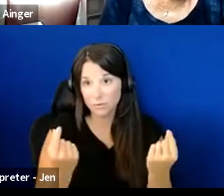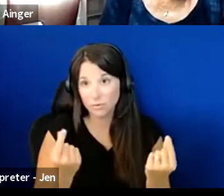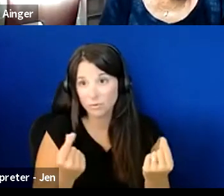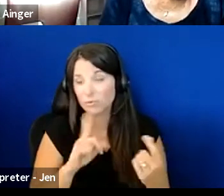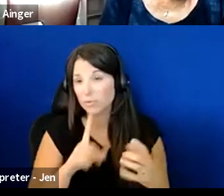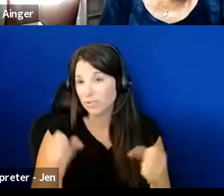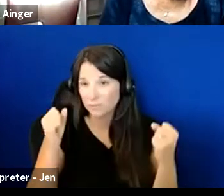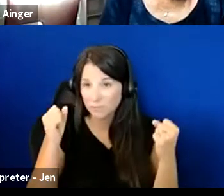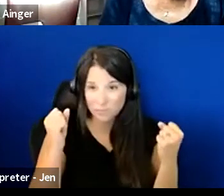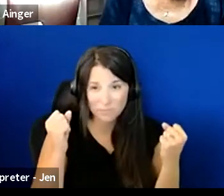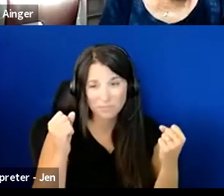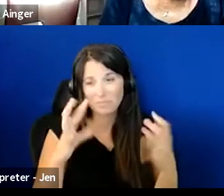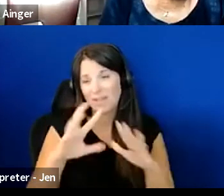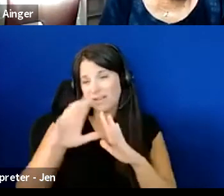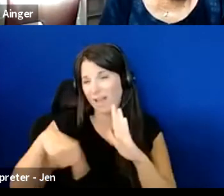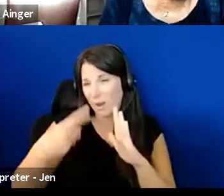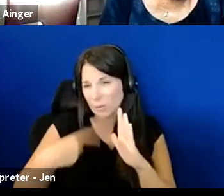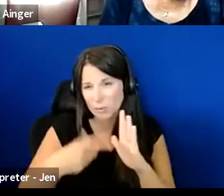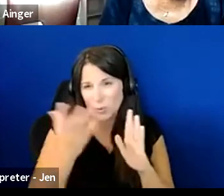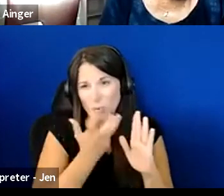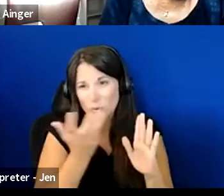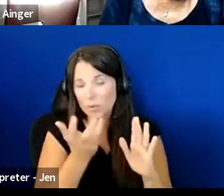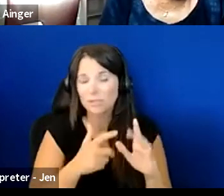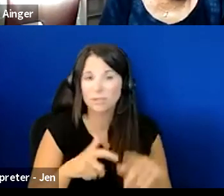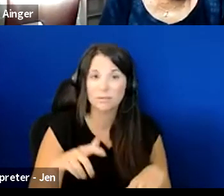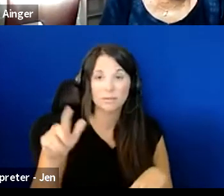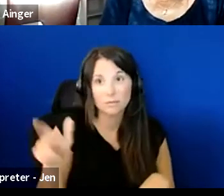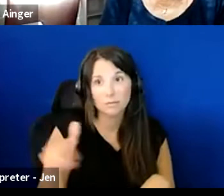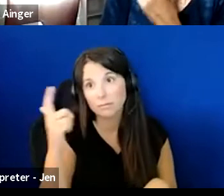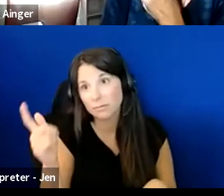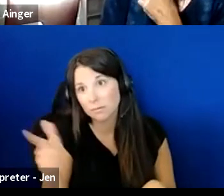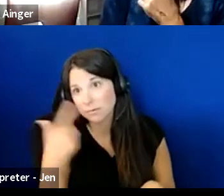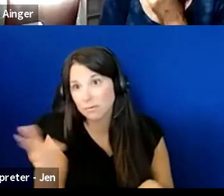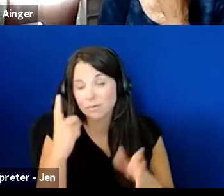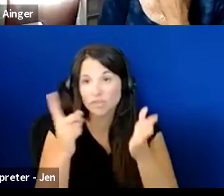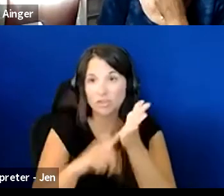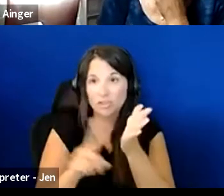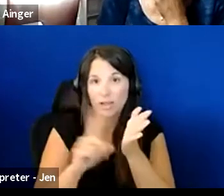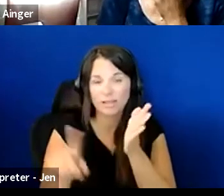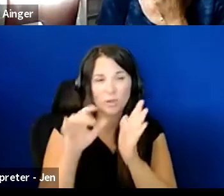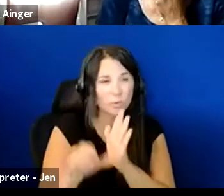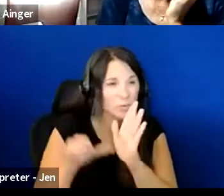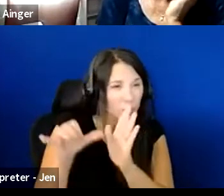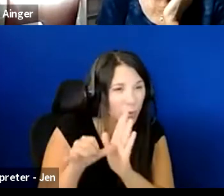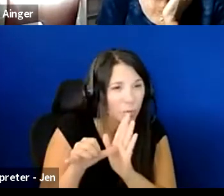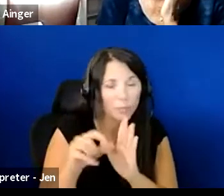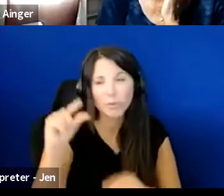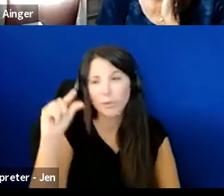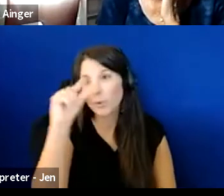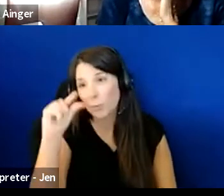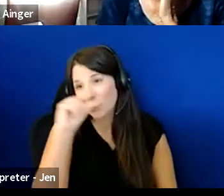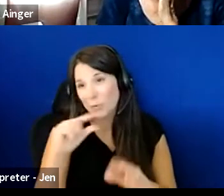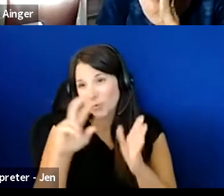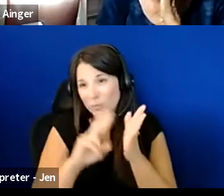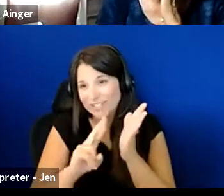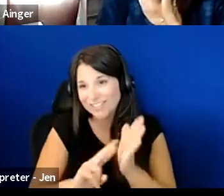untold hours scrolling through YouTube. I became very adept at Google research